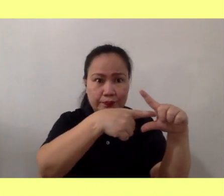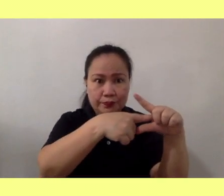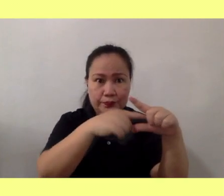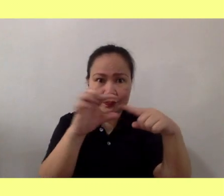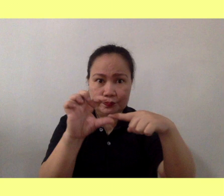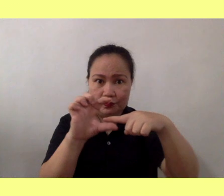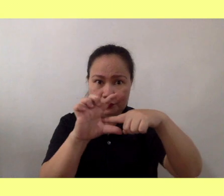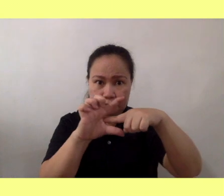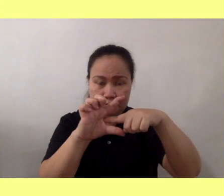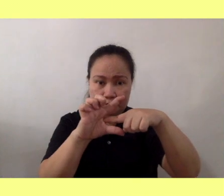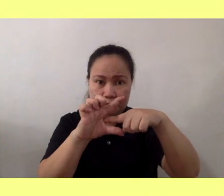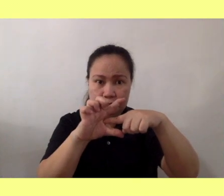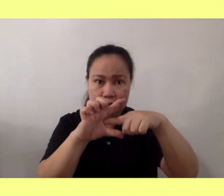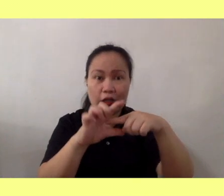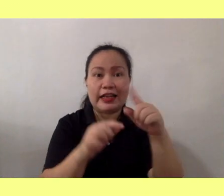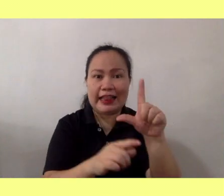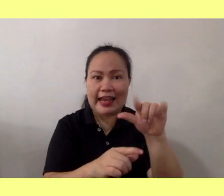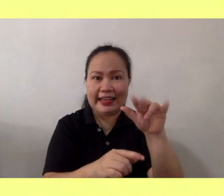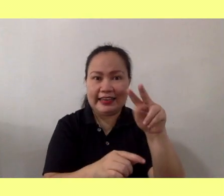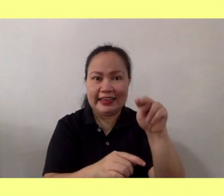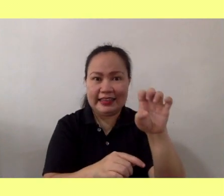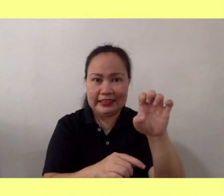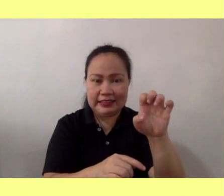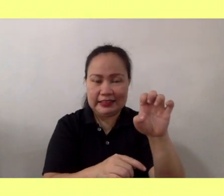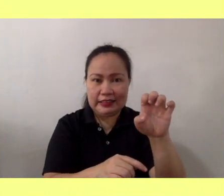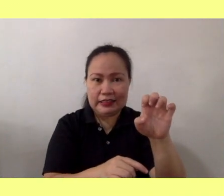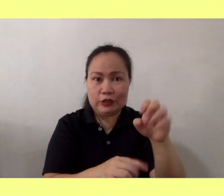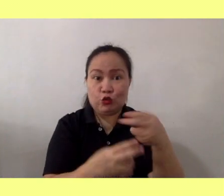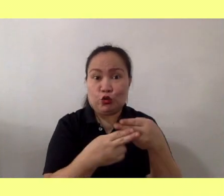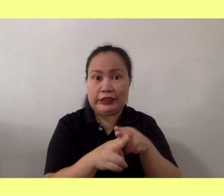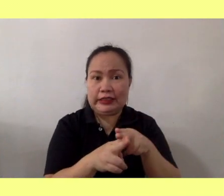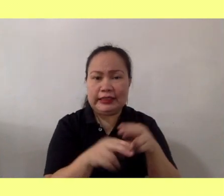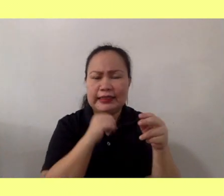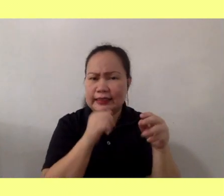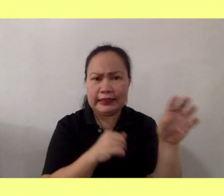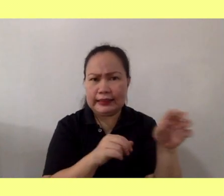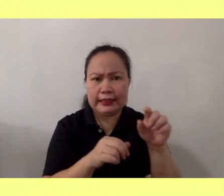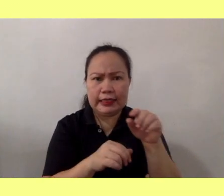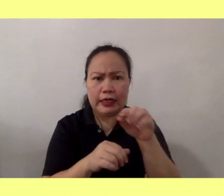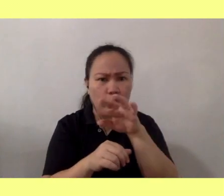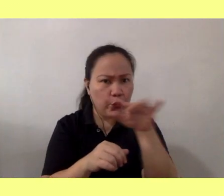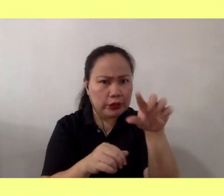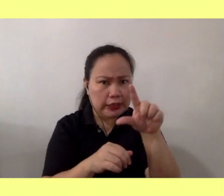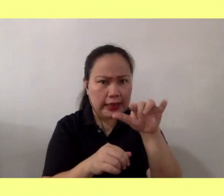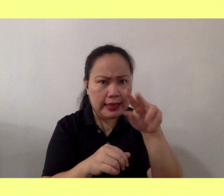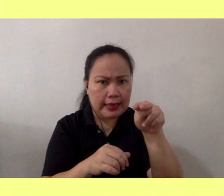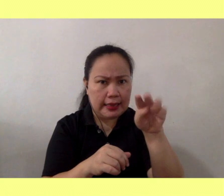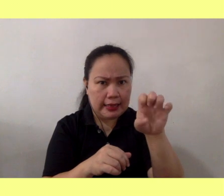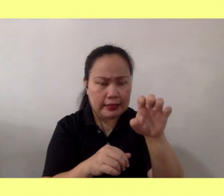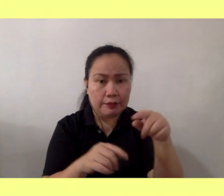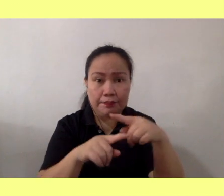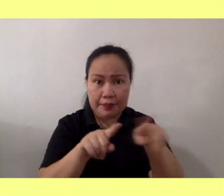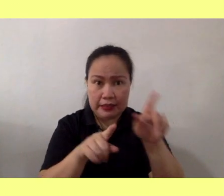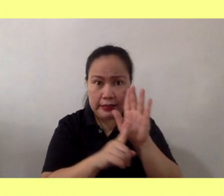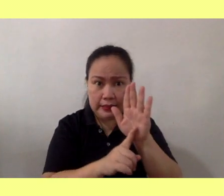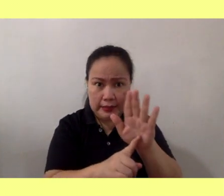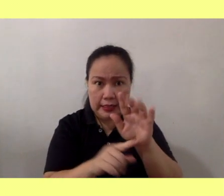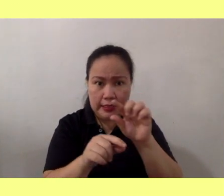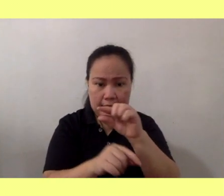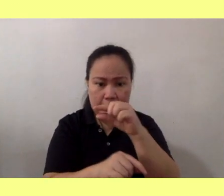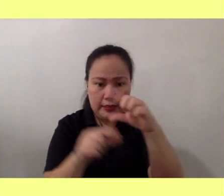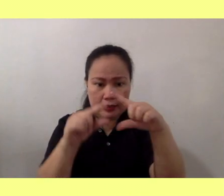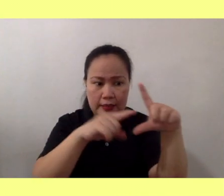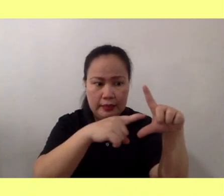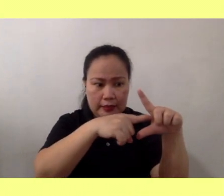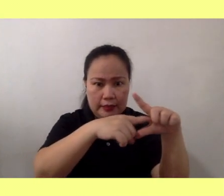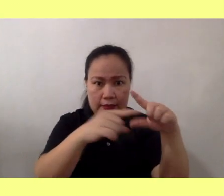So, as you can see, ang symbol niya po ay may dalawang arrowhead. So, ilalagay po natin yan sa taas ng ating letter. Okay? If